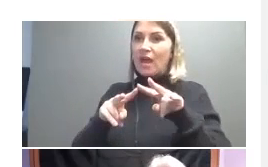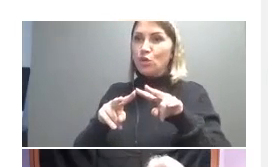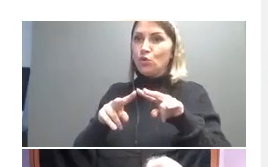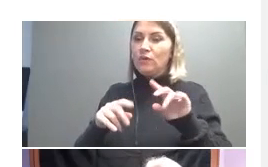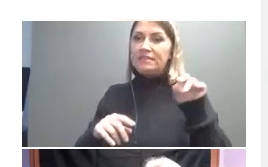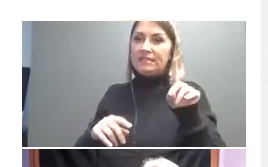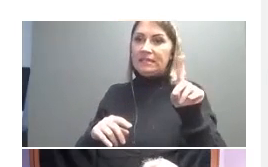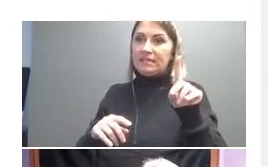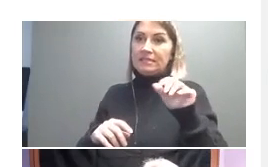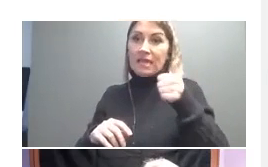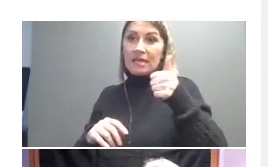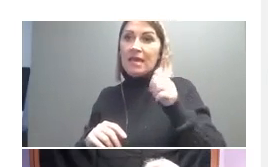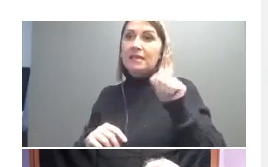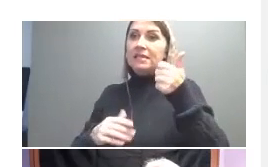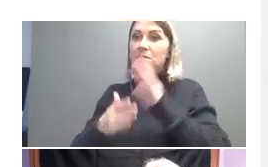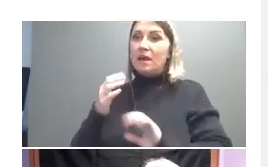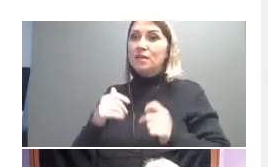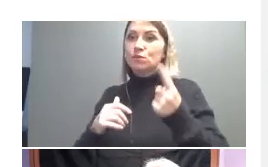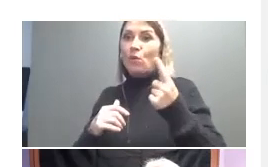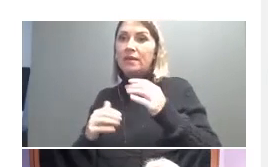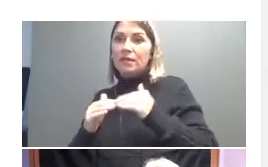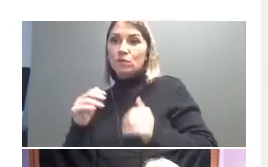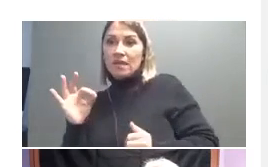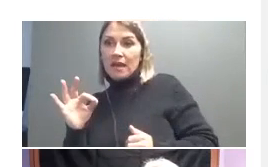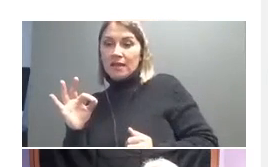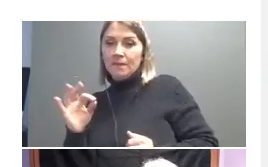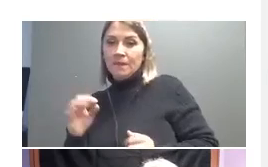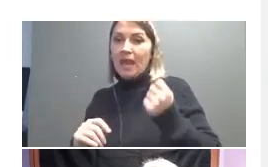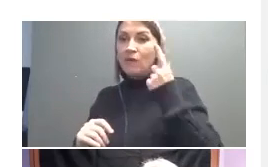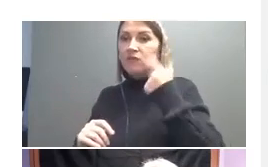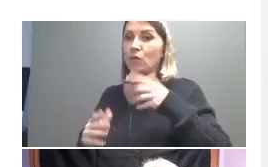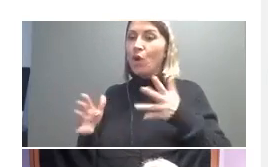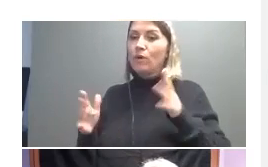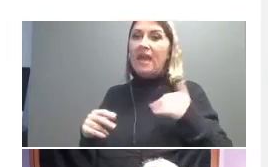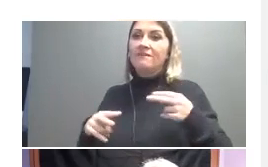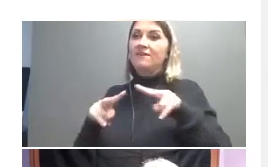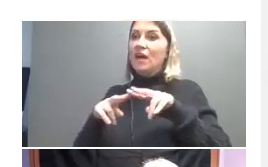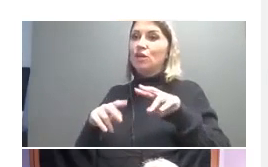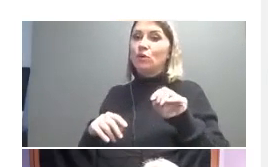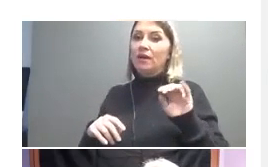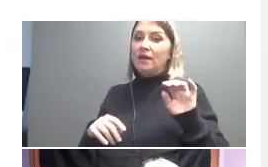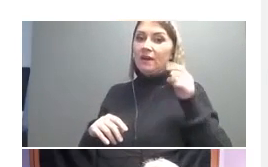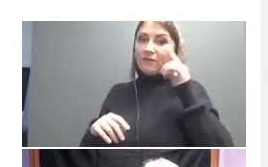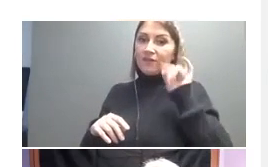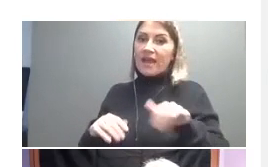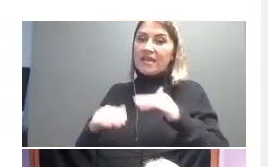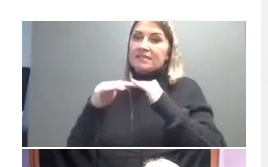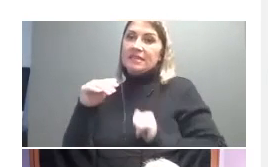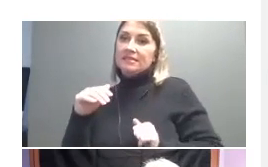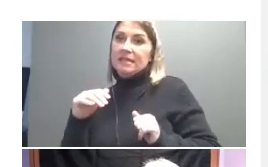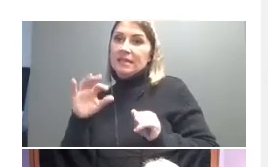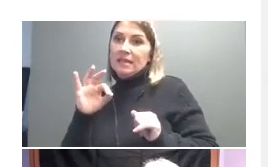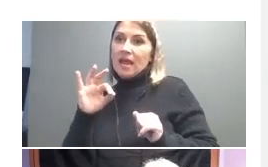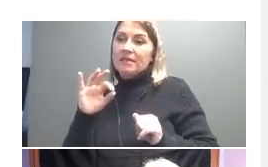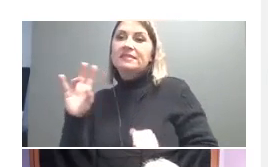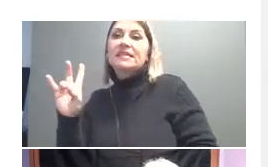is 10. 10 minus 1 gets us 9. But we already have a value of E that is less than 9, that is 7. So we do not